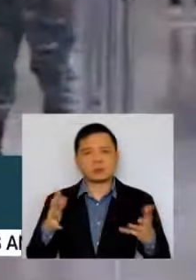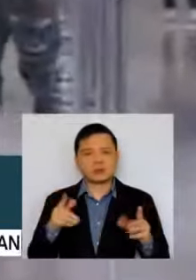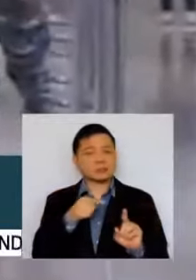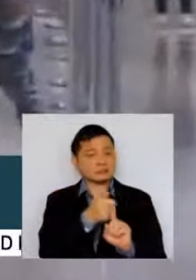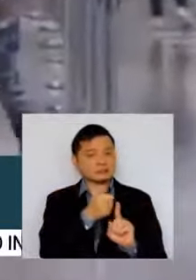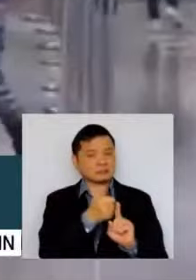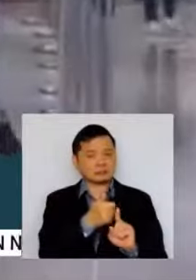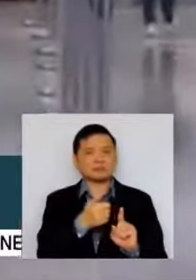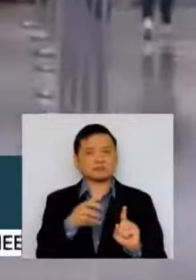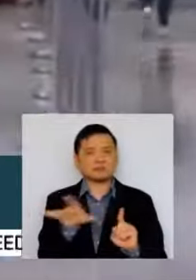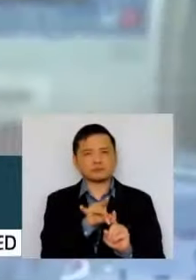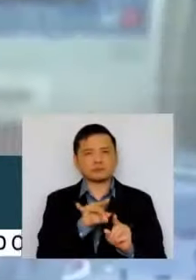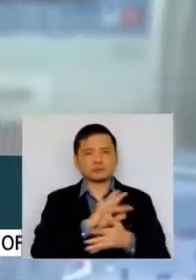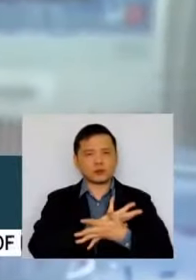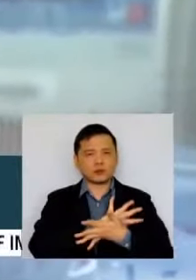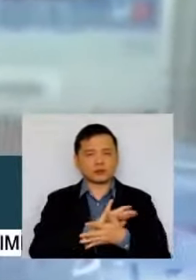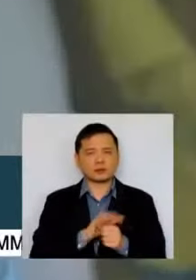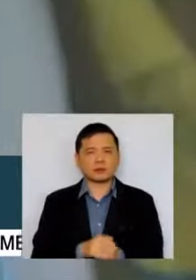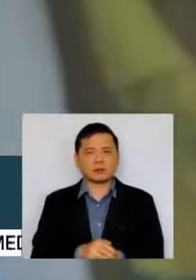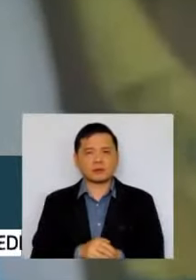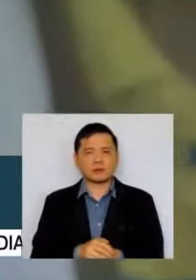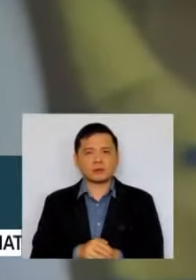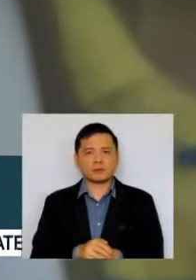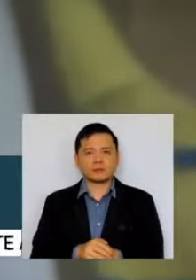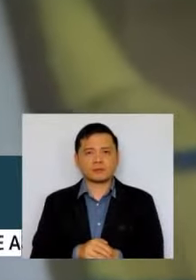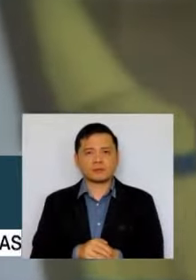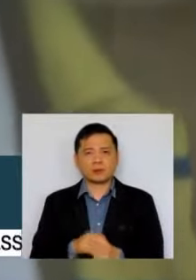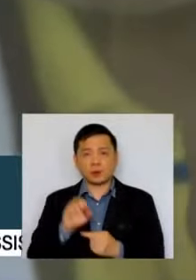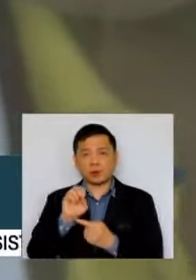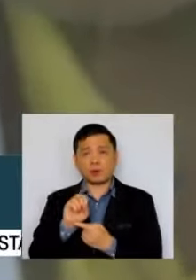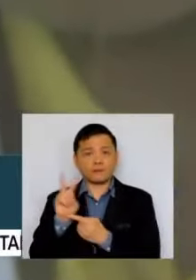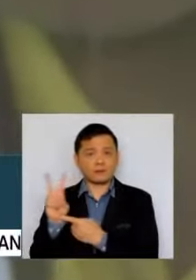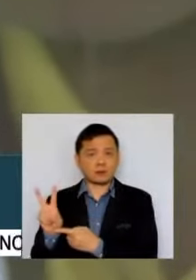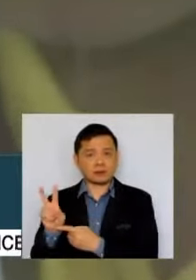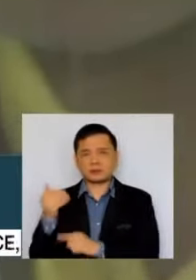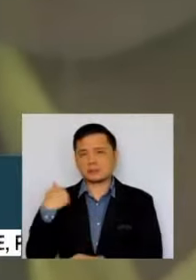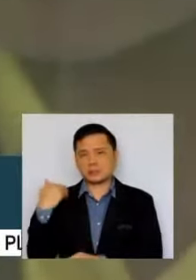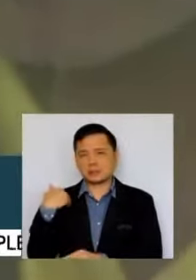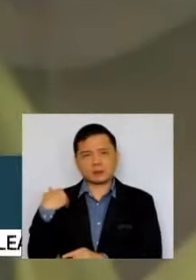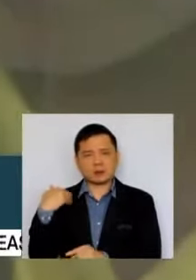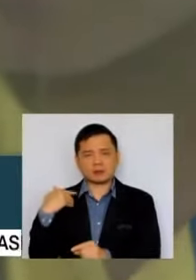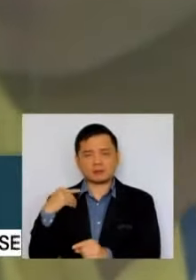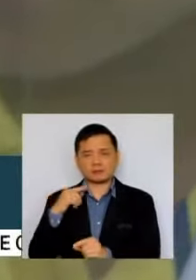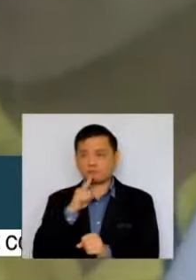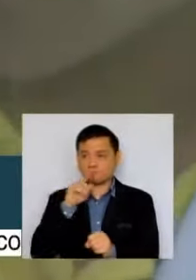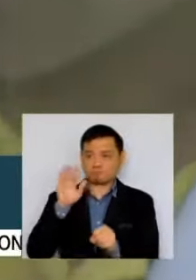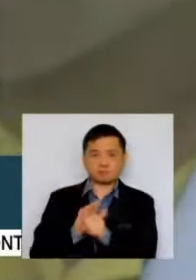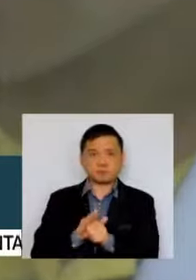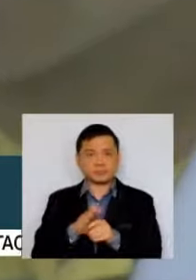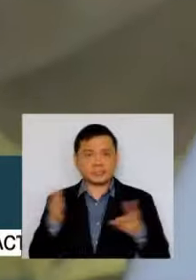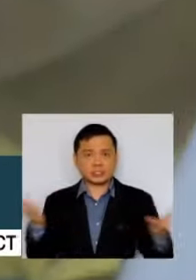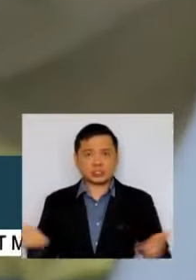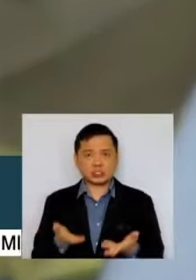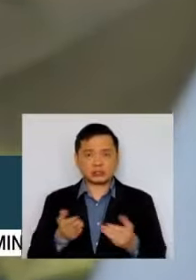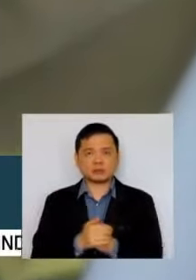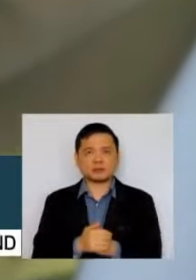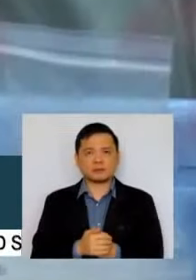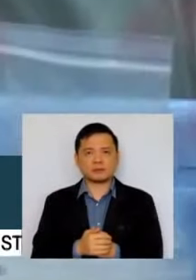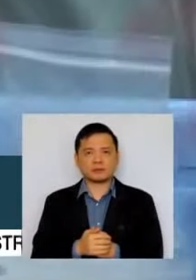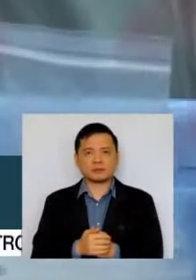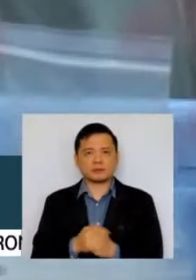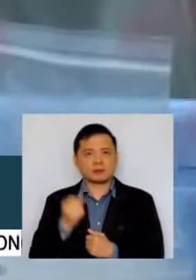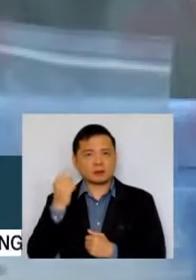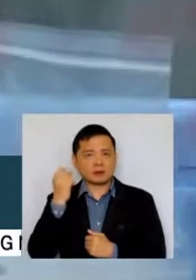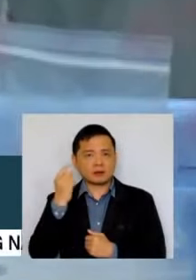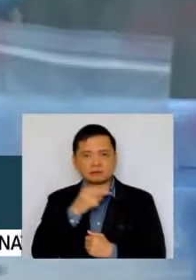COVID. While the Omicron's presence in the country has yet to be confirmed, an infectious disease specialist suspects it's